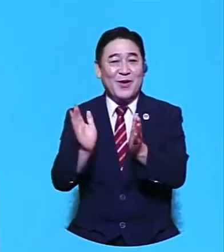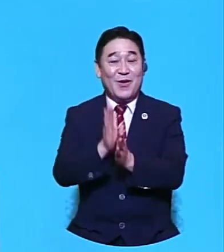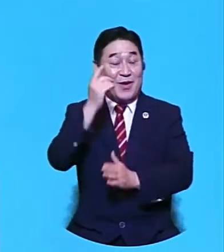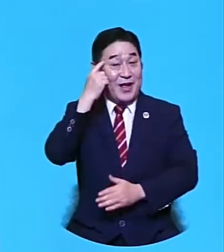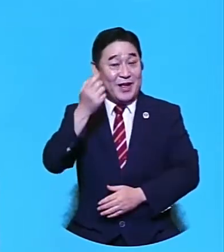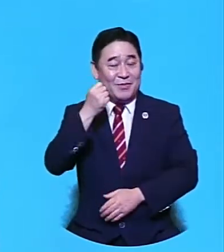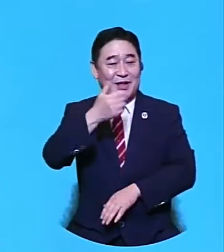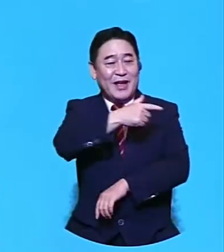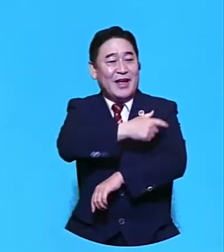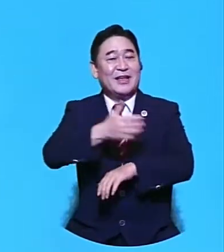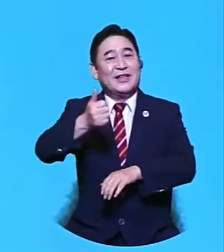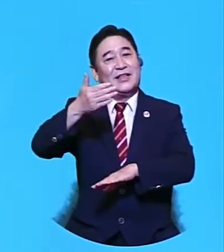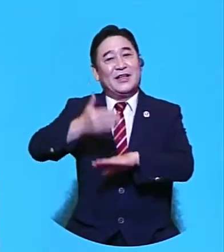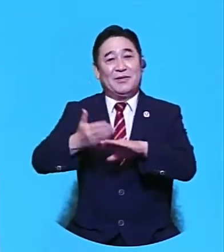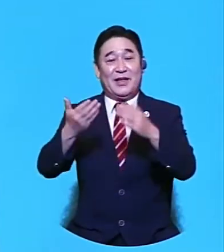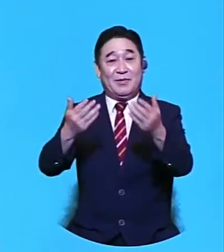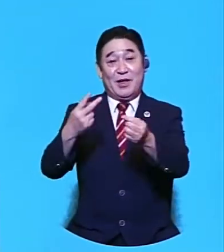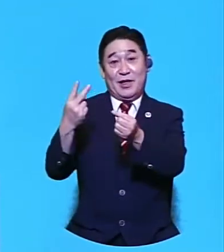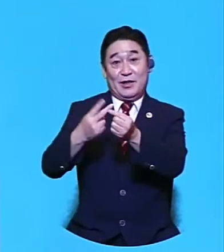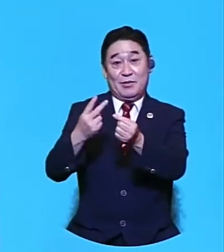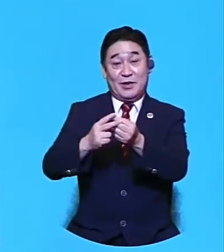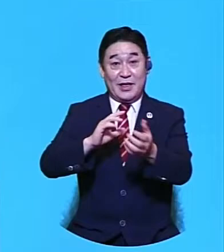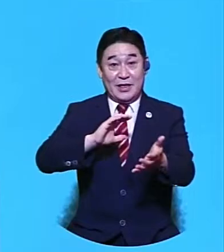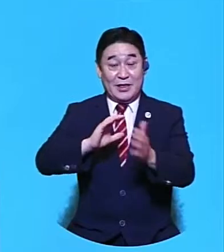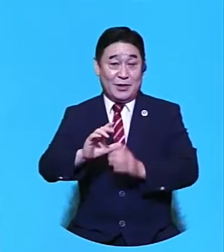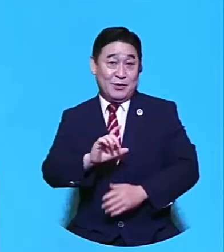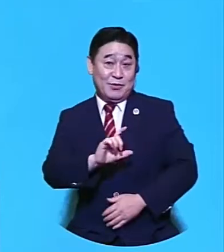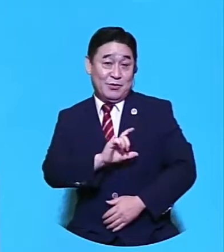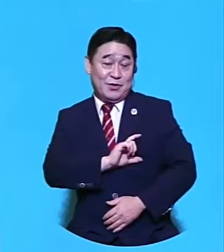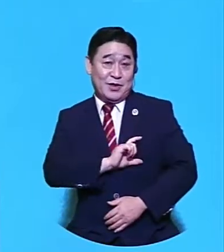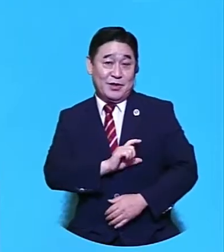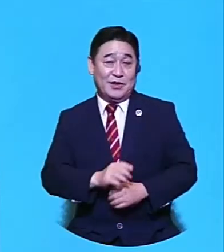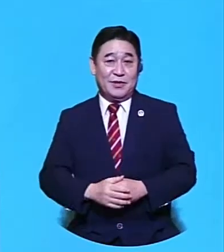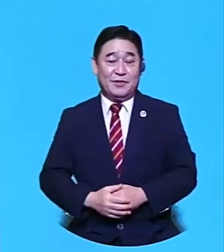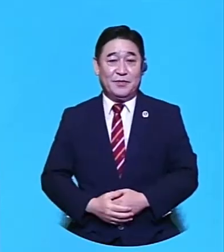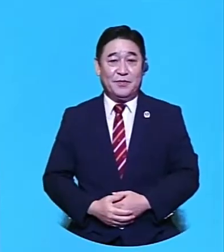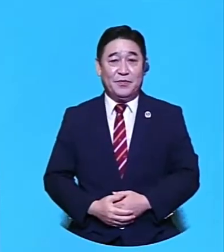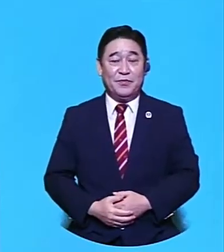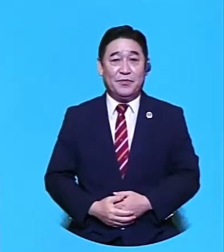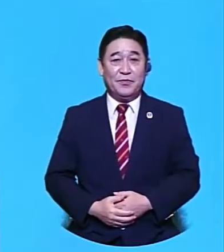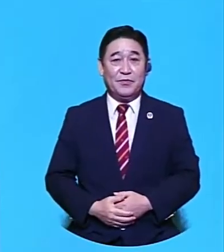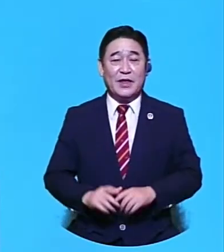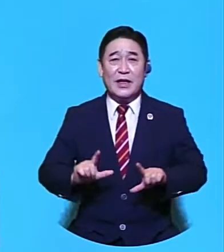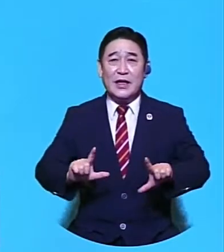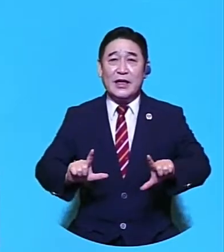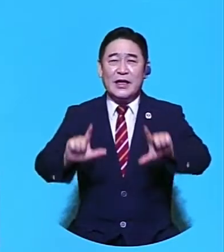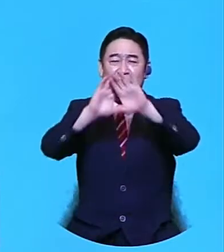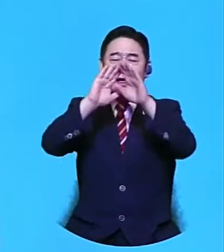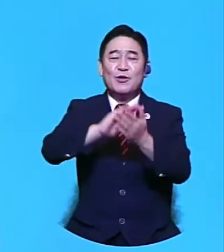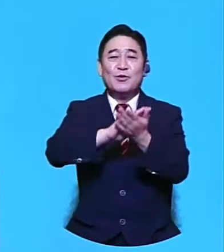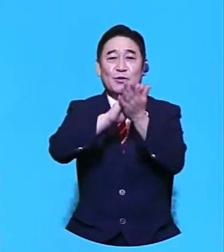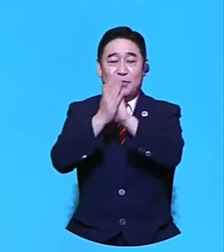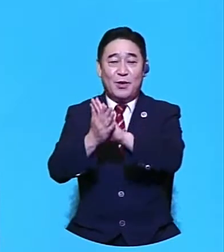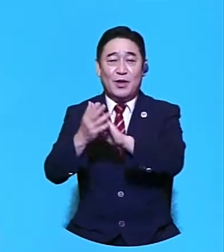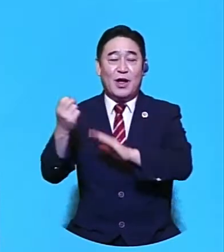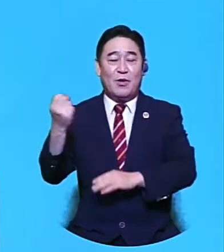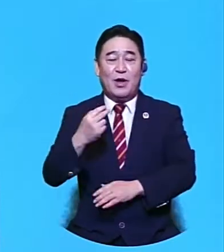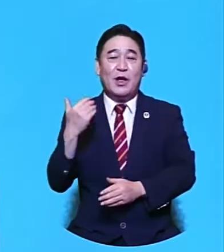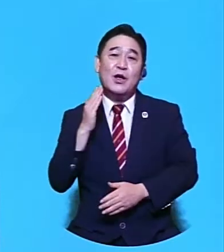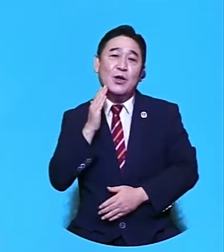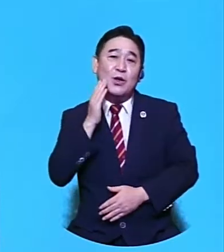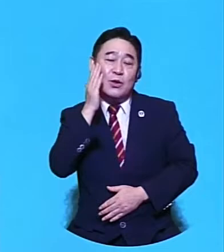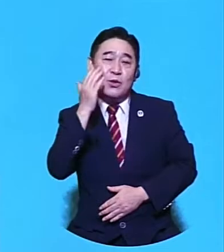the session 2 is about the achieving a greener recovery.